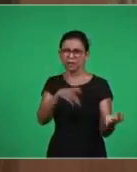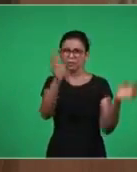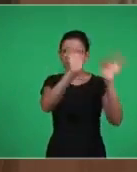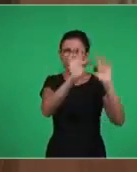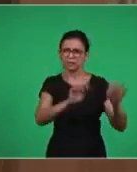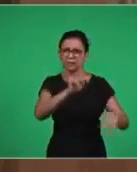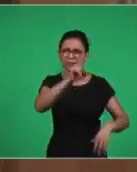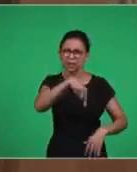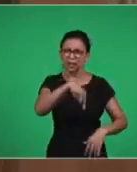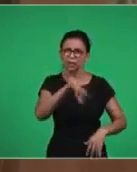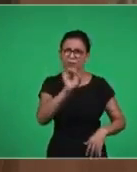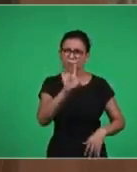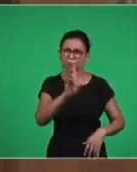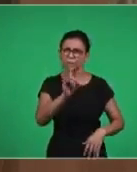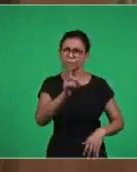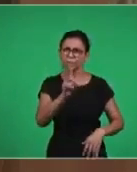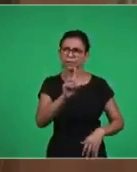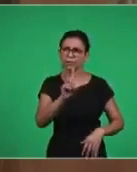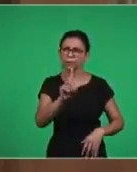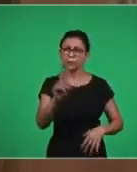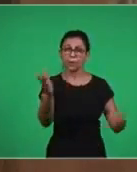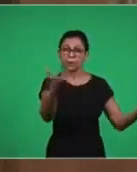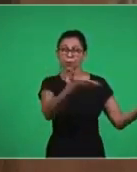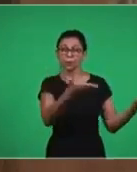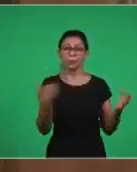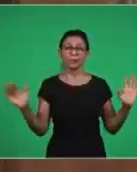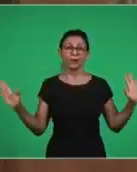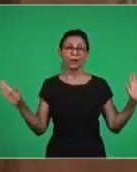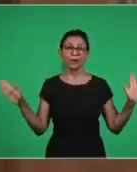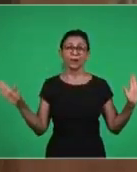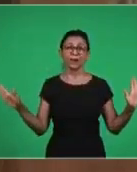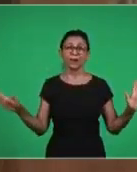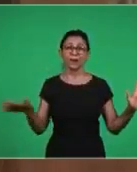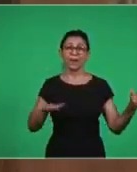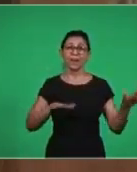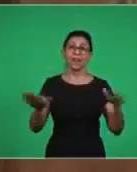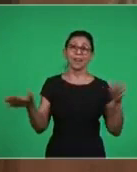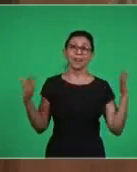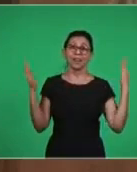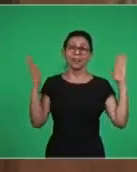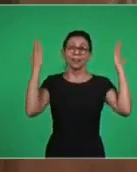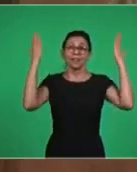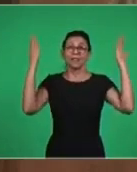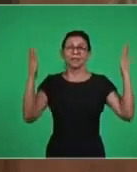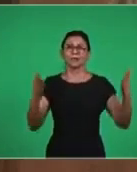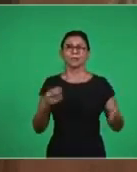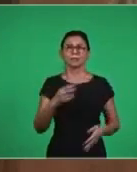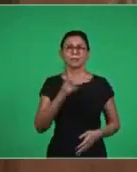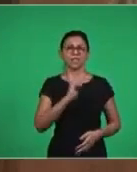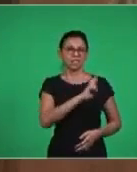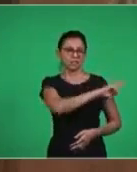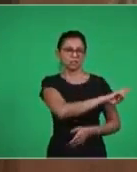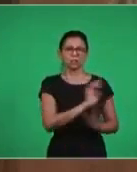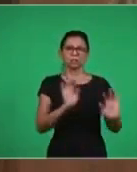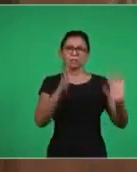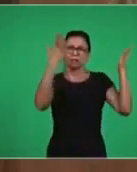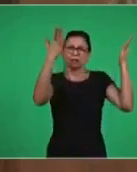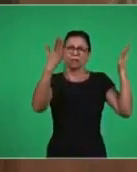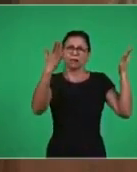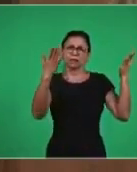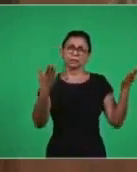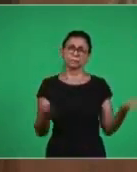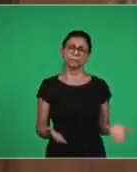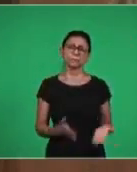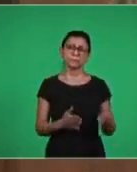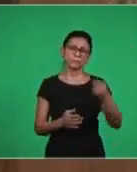not in there, and participating on the feast that the Pharisees were enjoying.